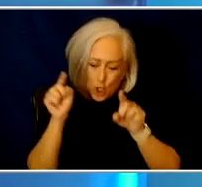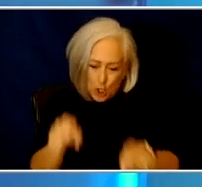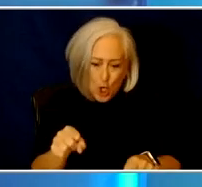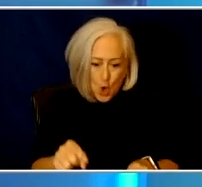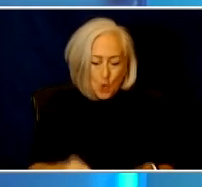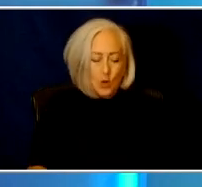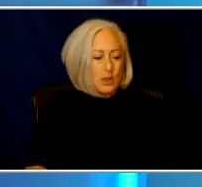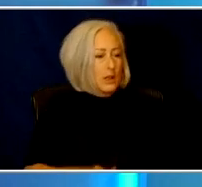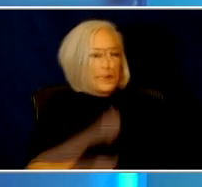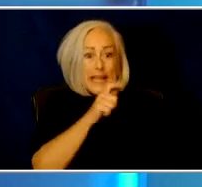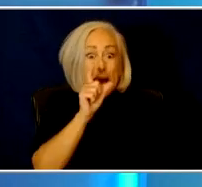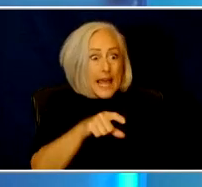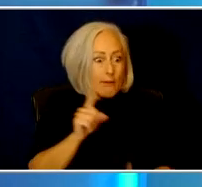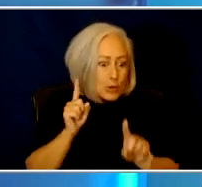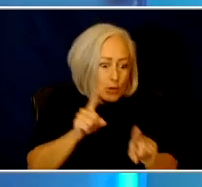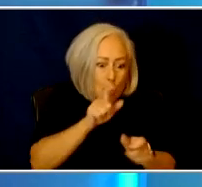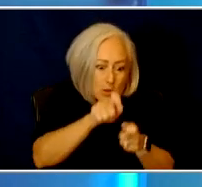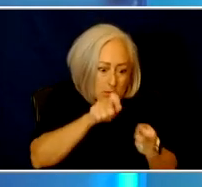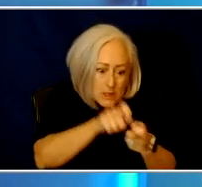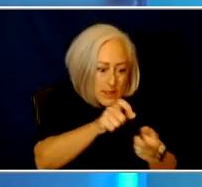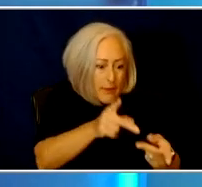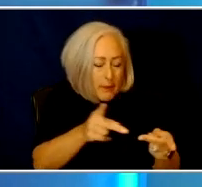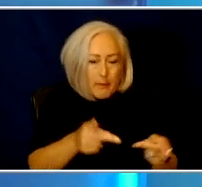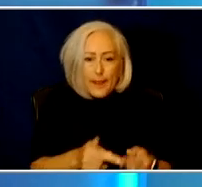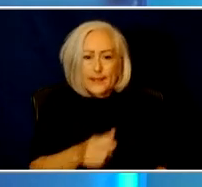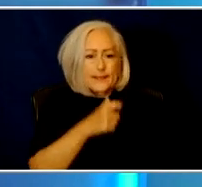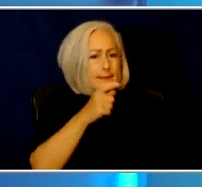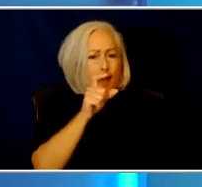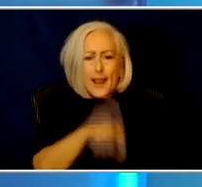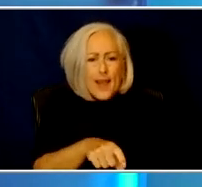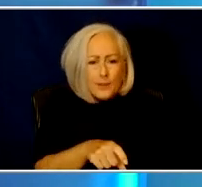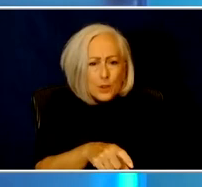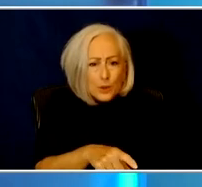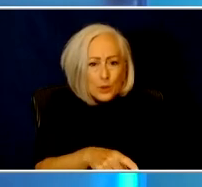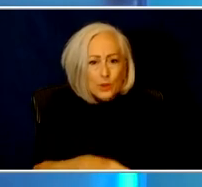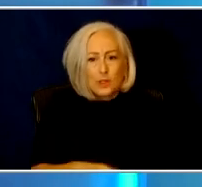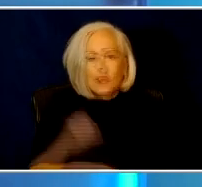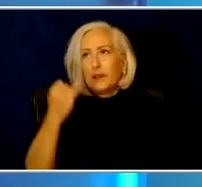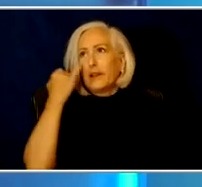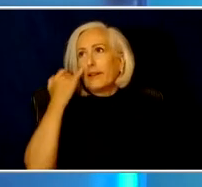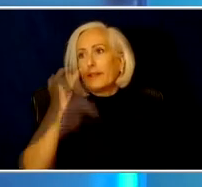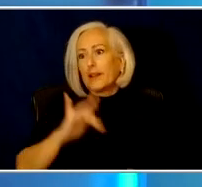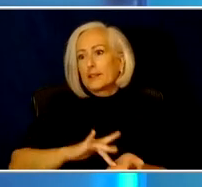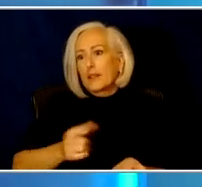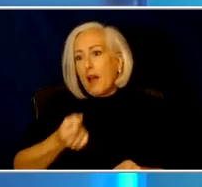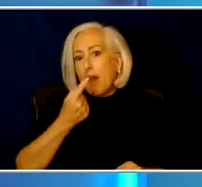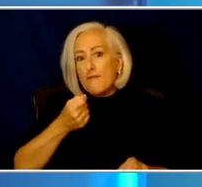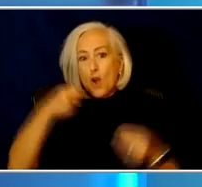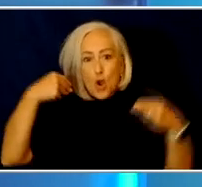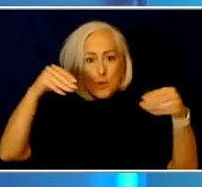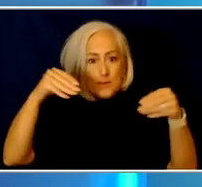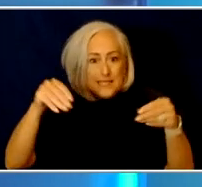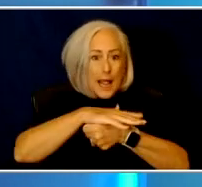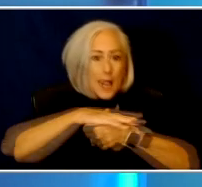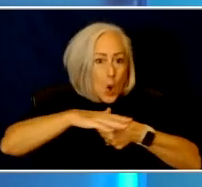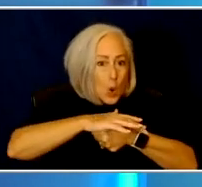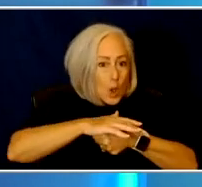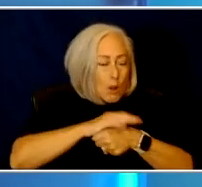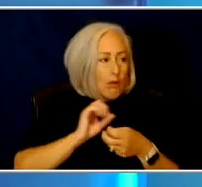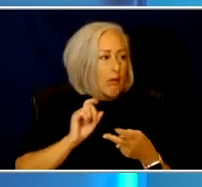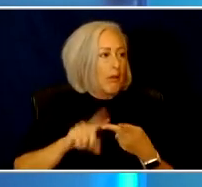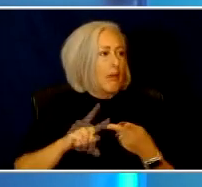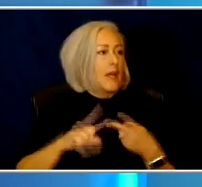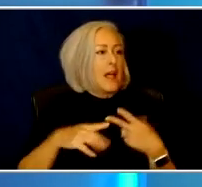your vaccine. If you can go somewhere and it's a pharmacy that's local, it's close by, or a health clinic that's